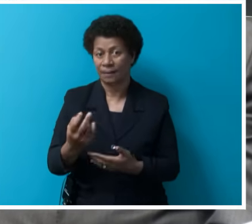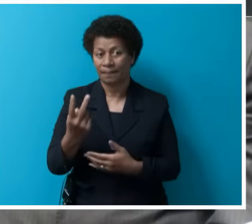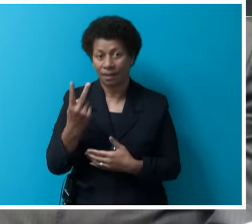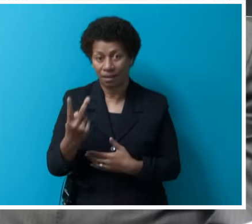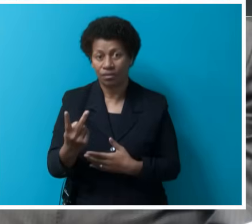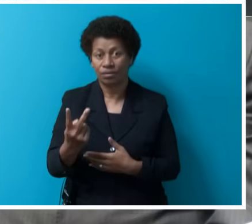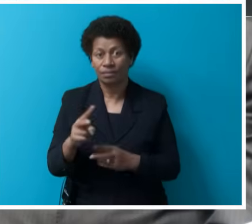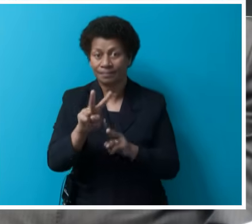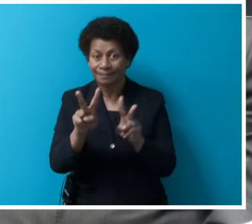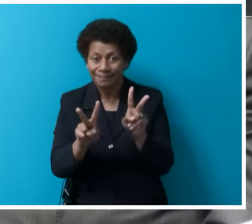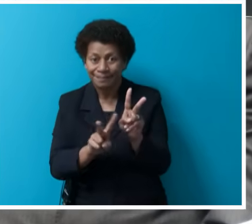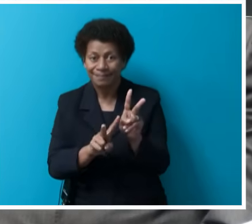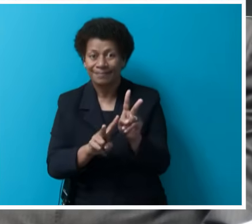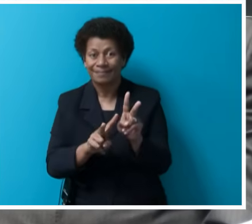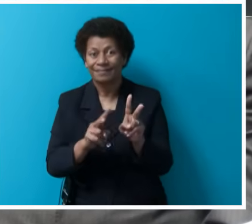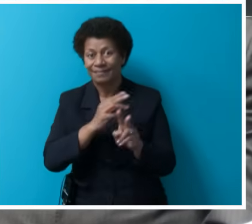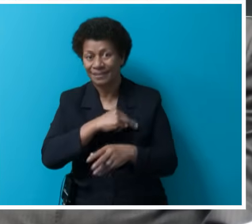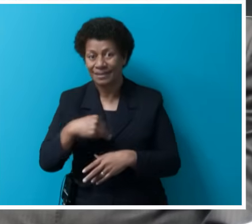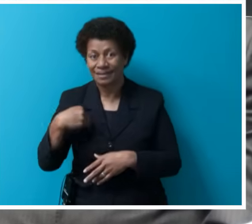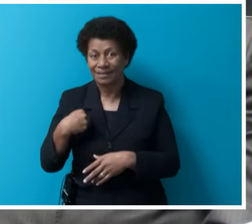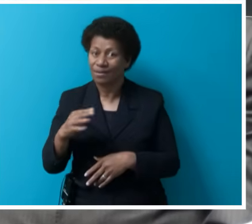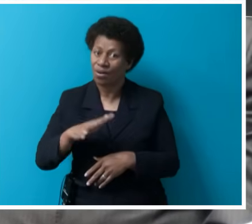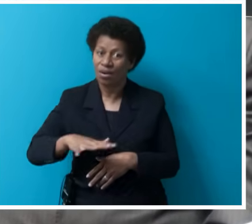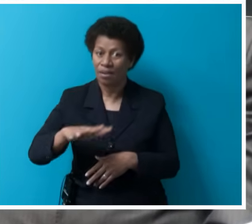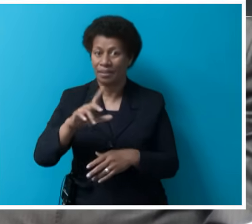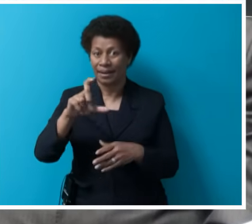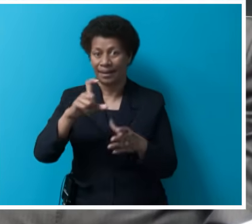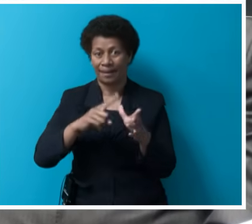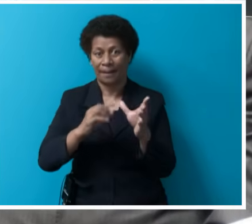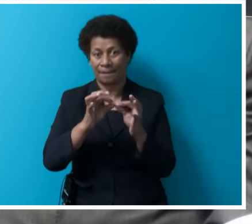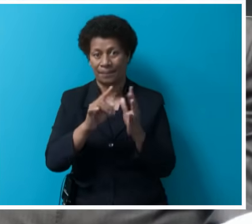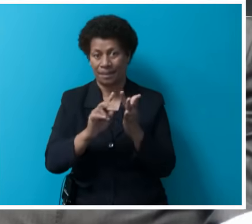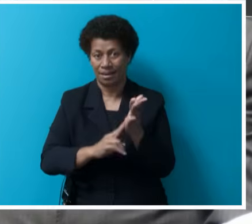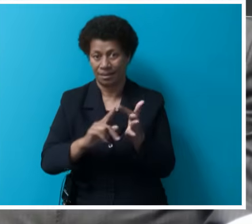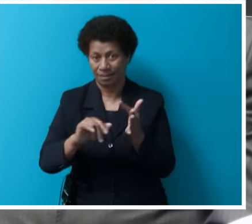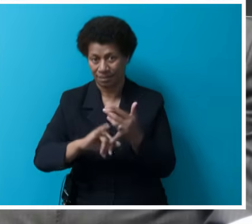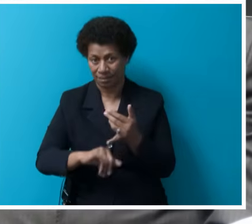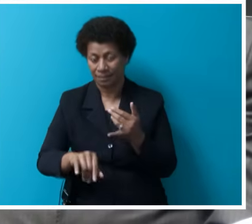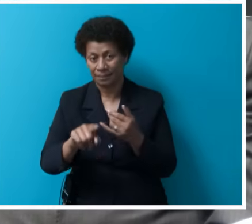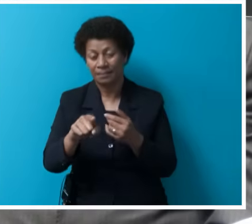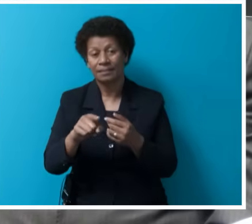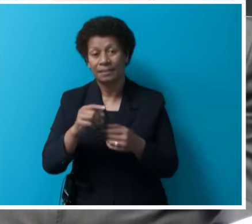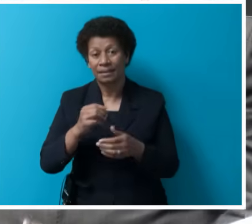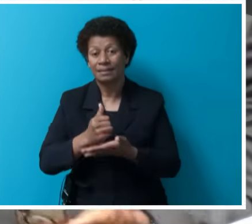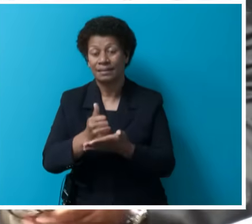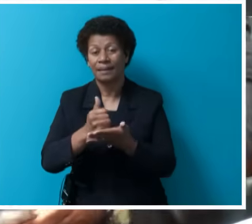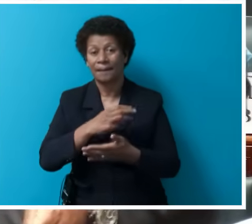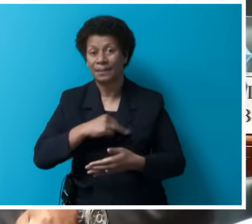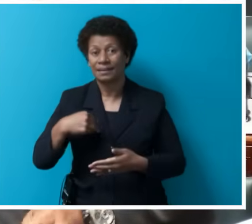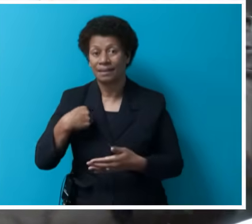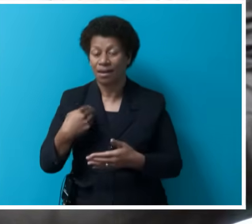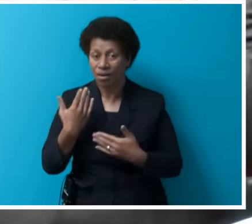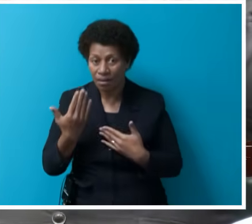Ministers, Honourable Members of Parliament on the government side. And also, I want to thank all the Honourable